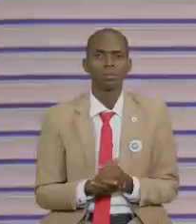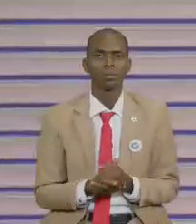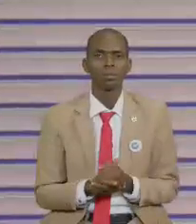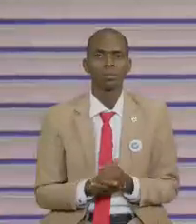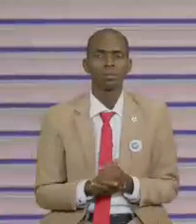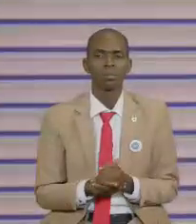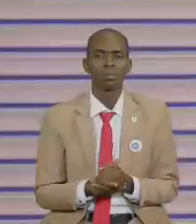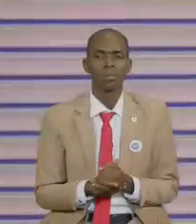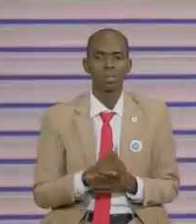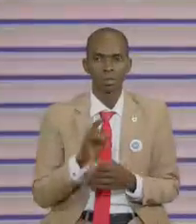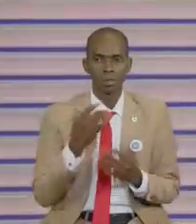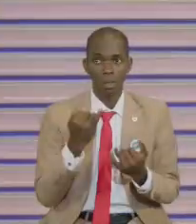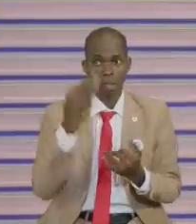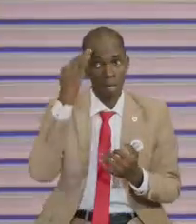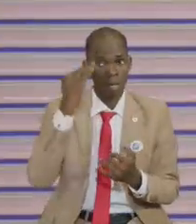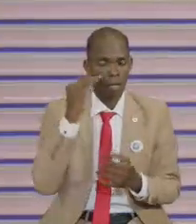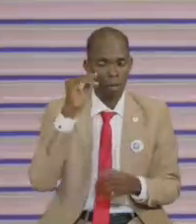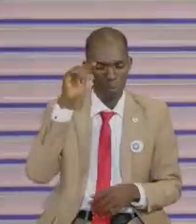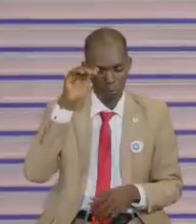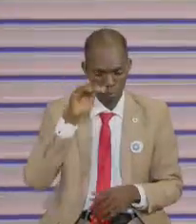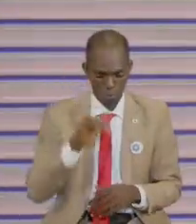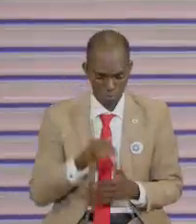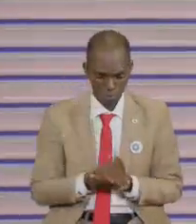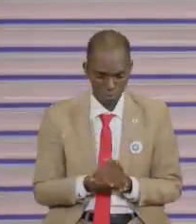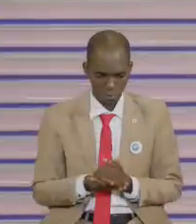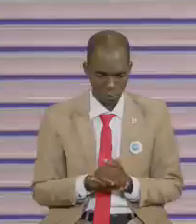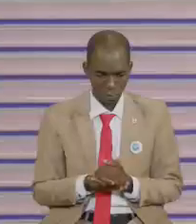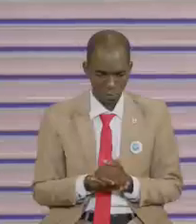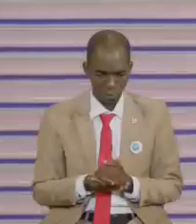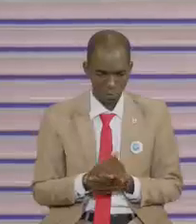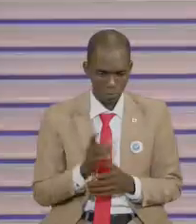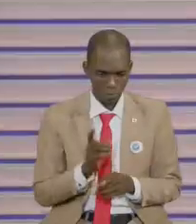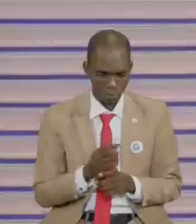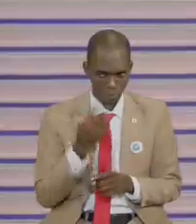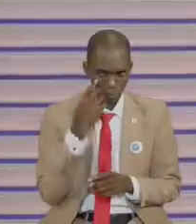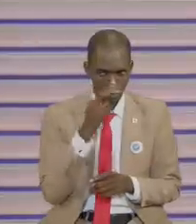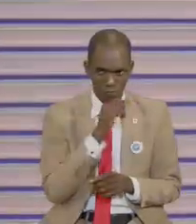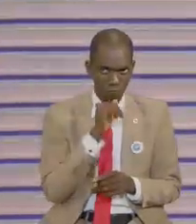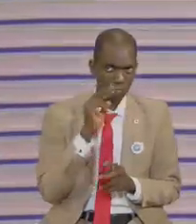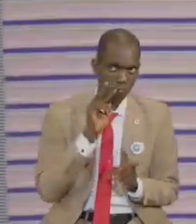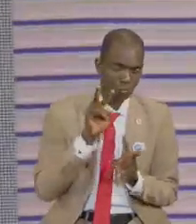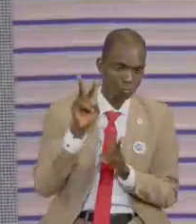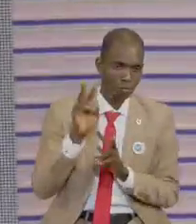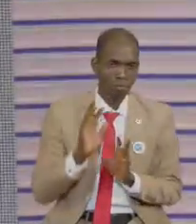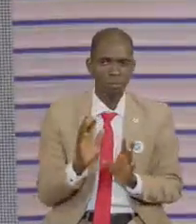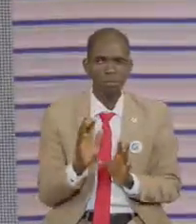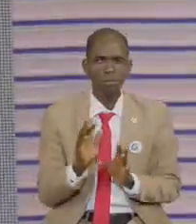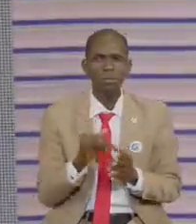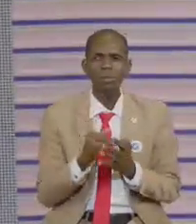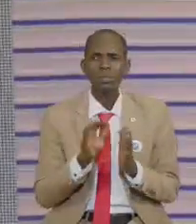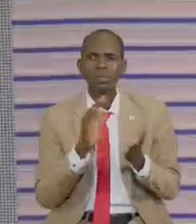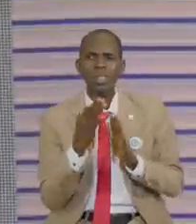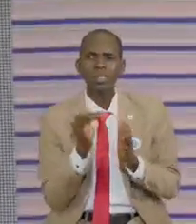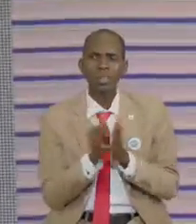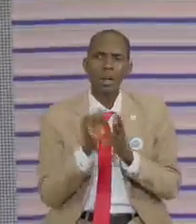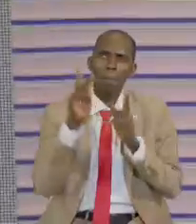Then you drop your head. you take away your eyes. It looks like the person inside